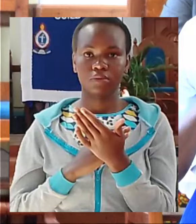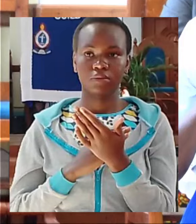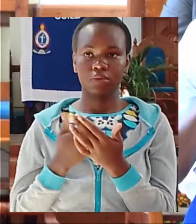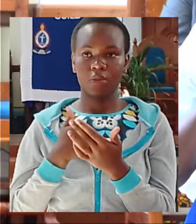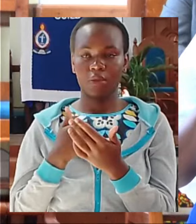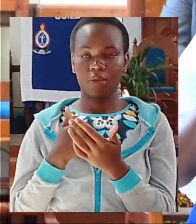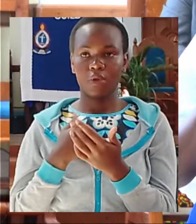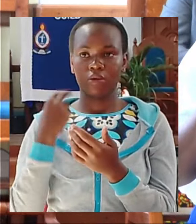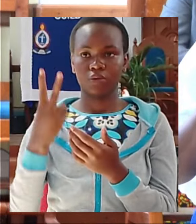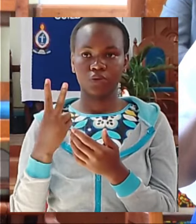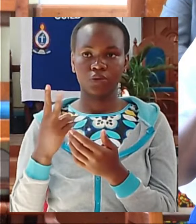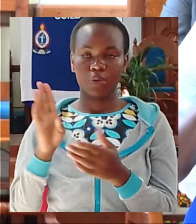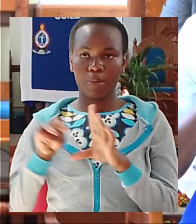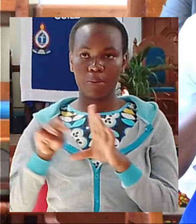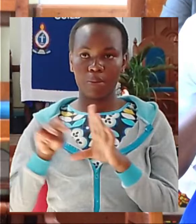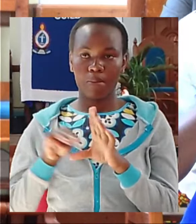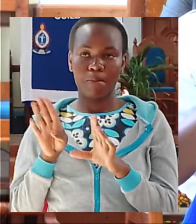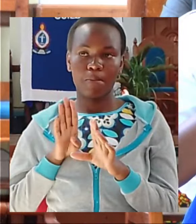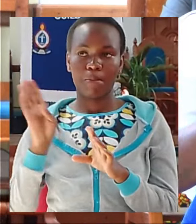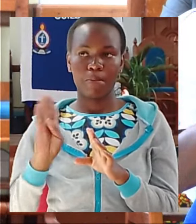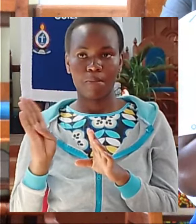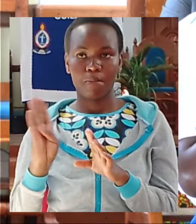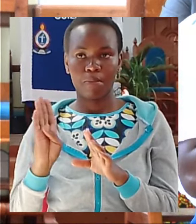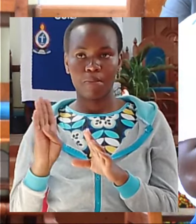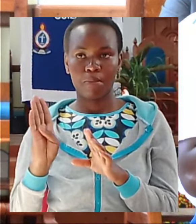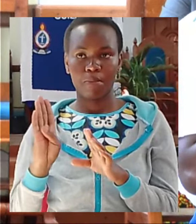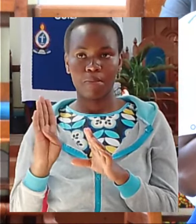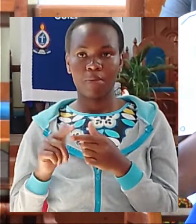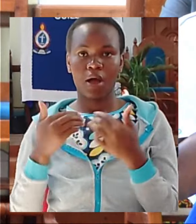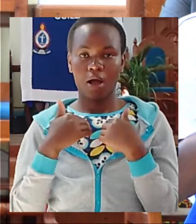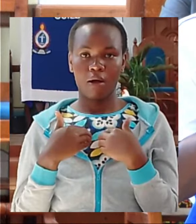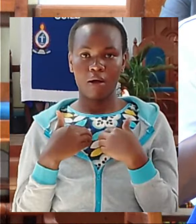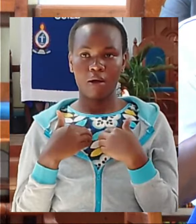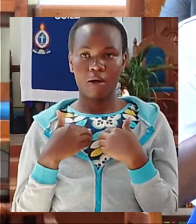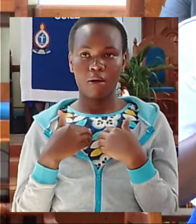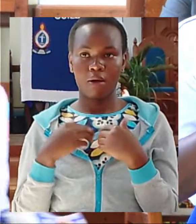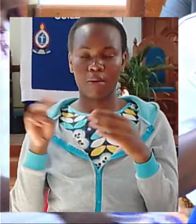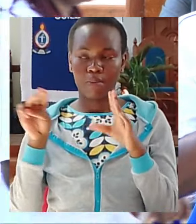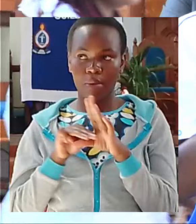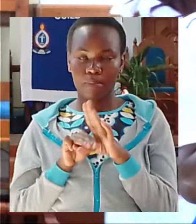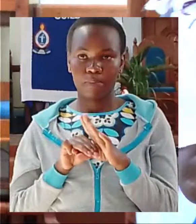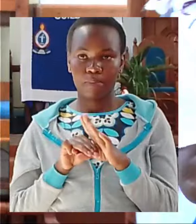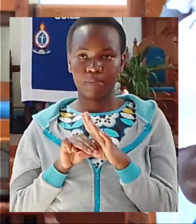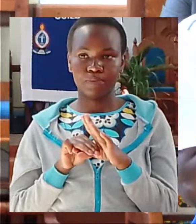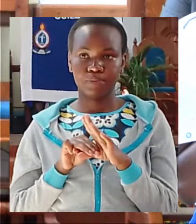have two guild members here so that we can have the members,